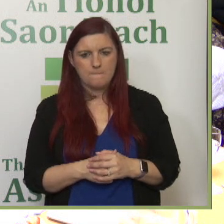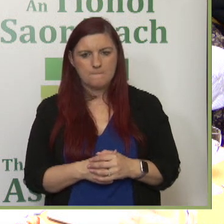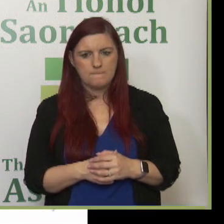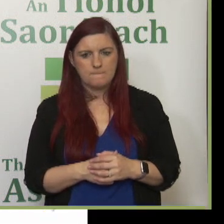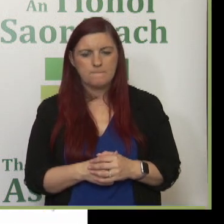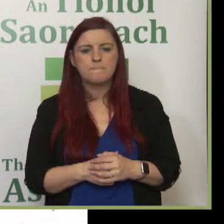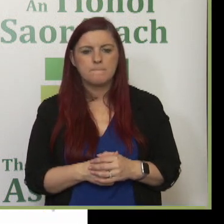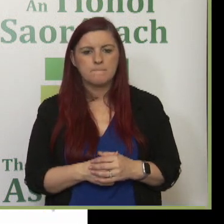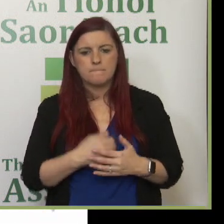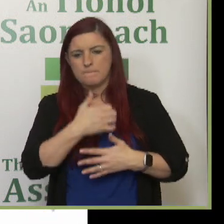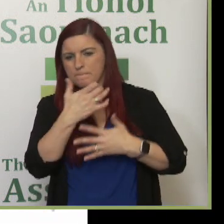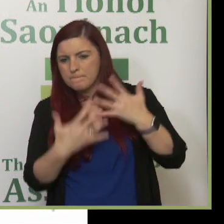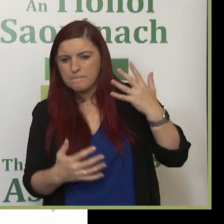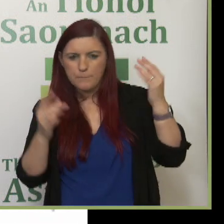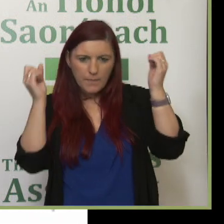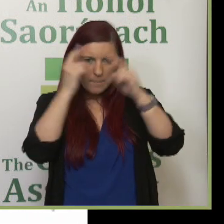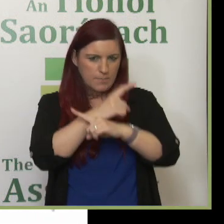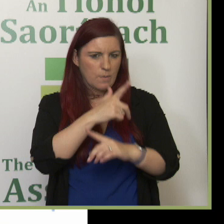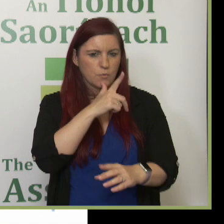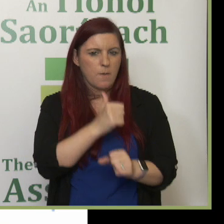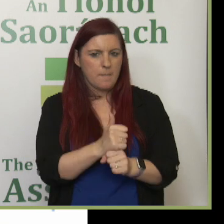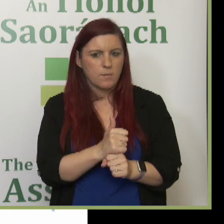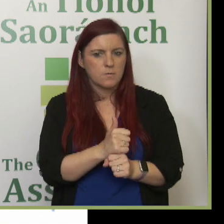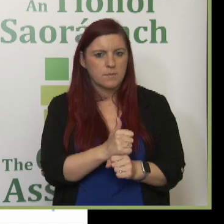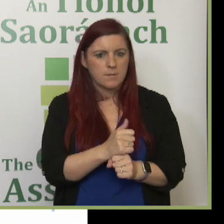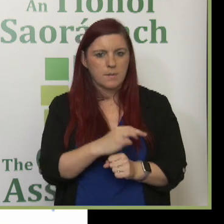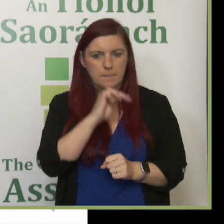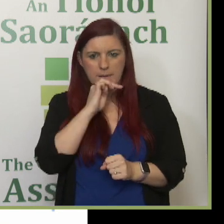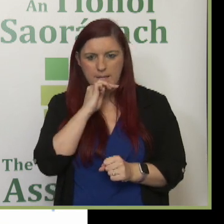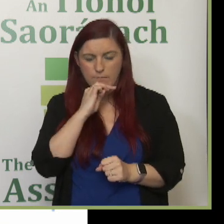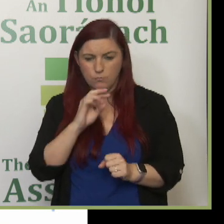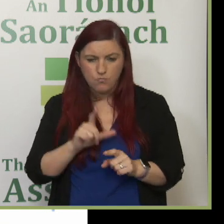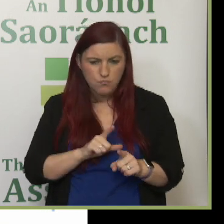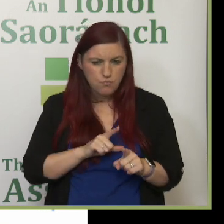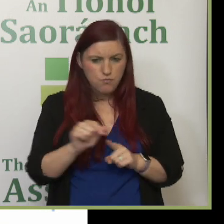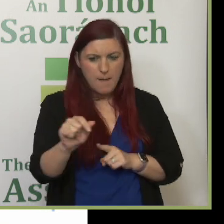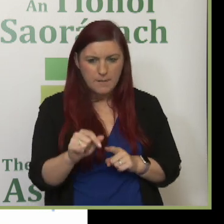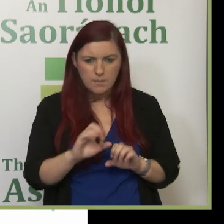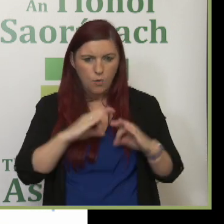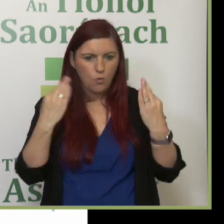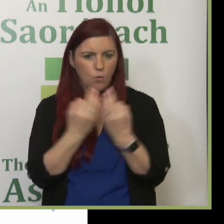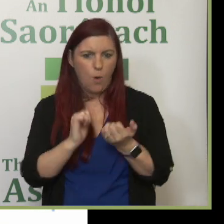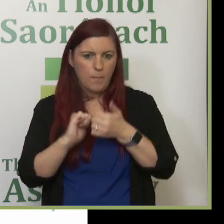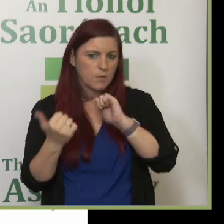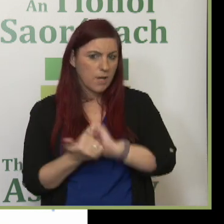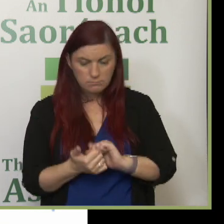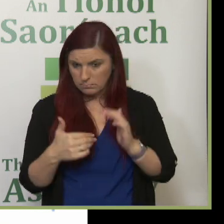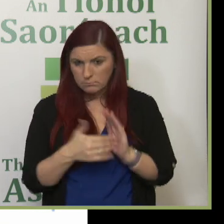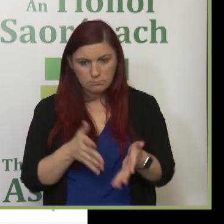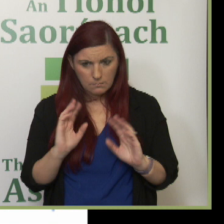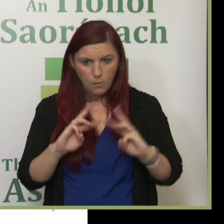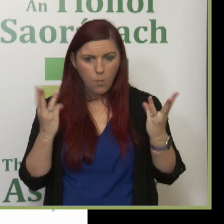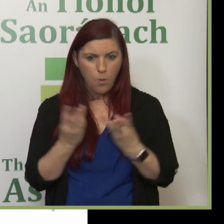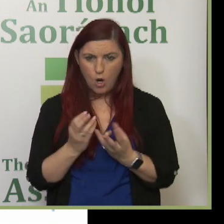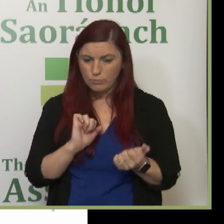So all this complexity I'm talking about is happening during a period of also rapid global change. And the world has changed and is